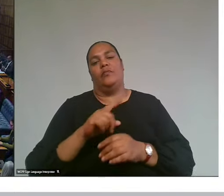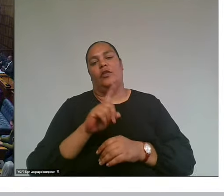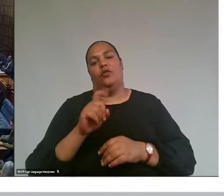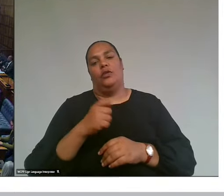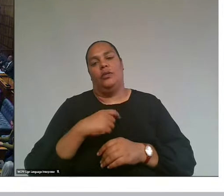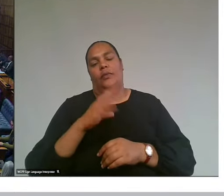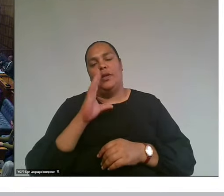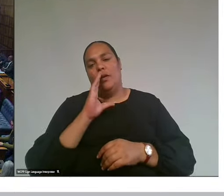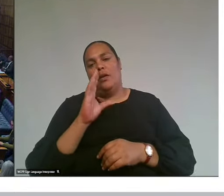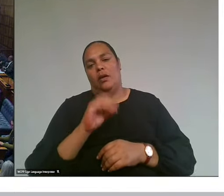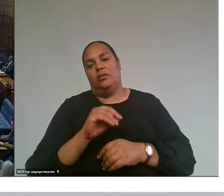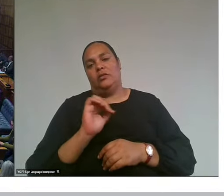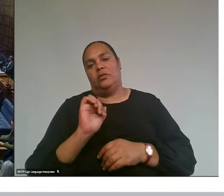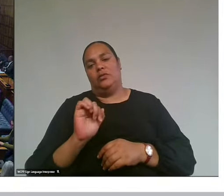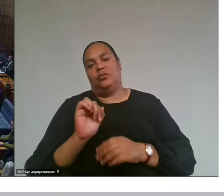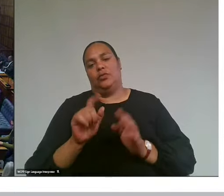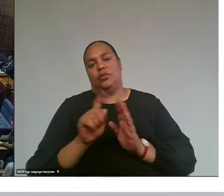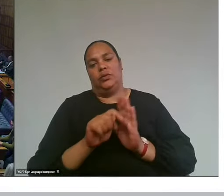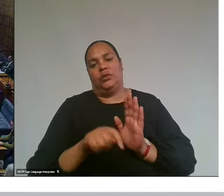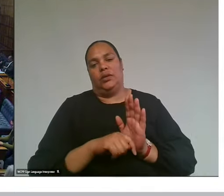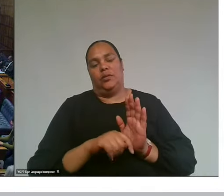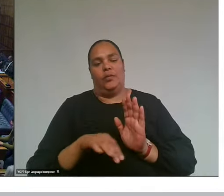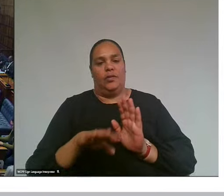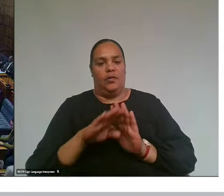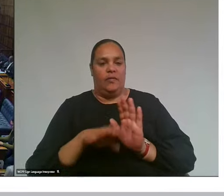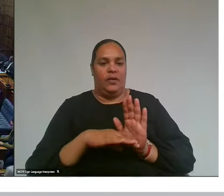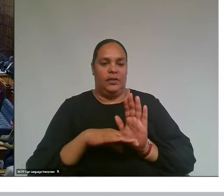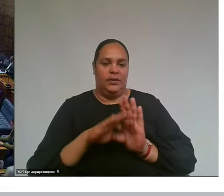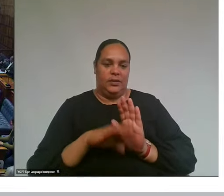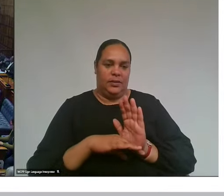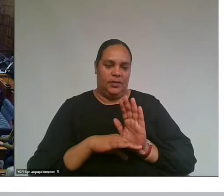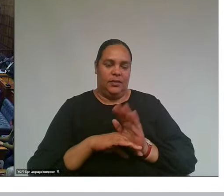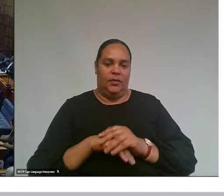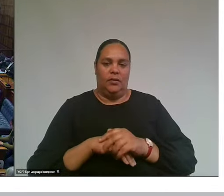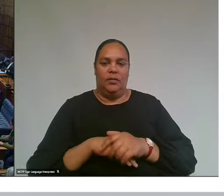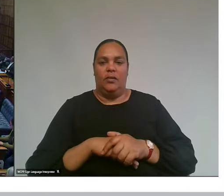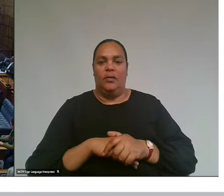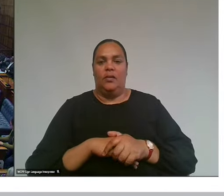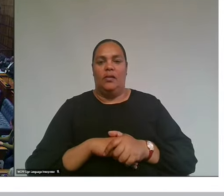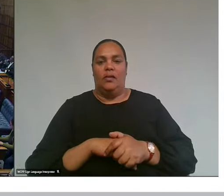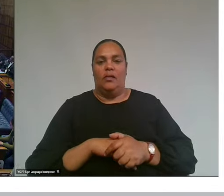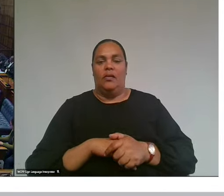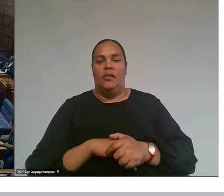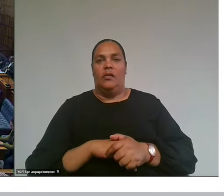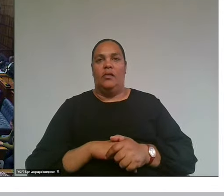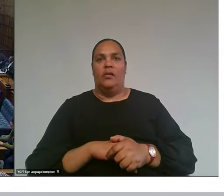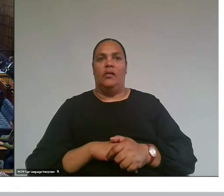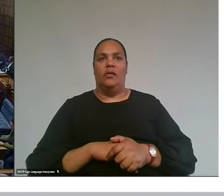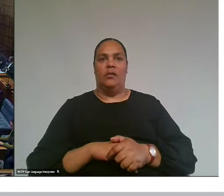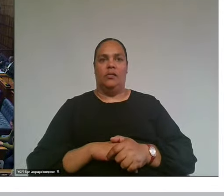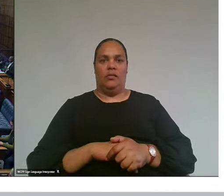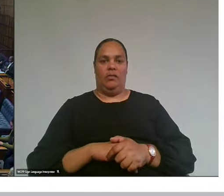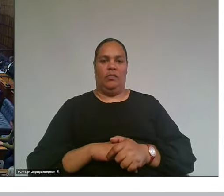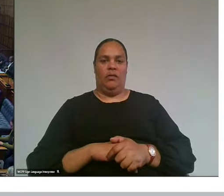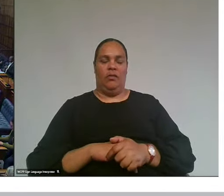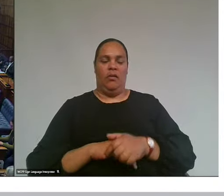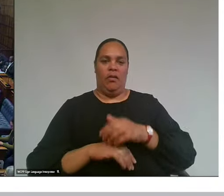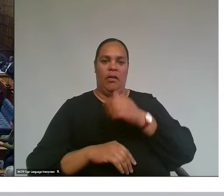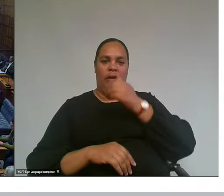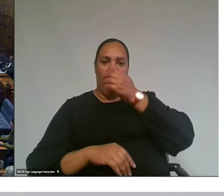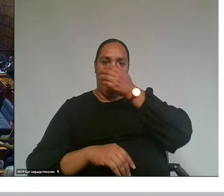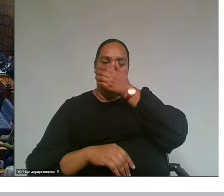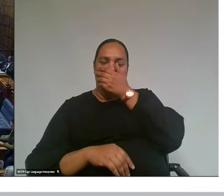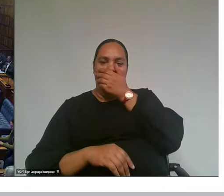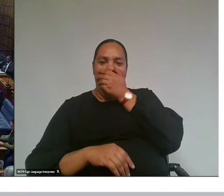asked on the terms of leases now on terms of Le the